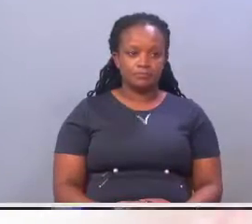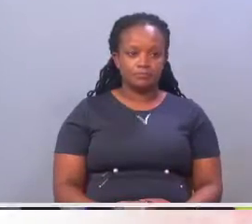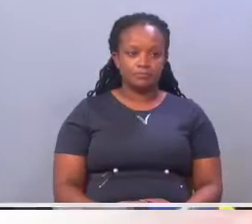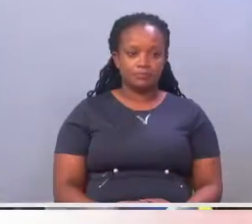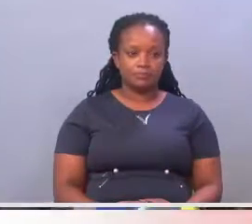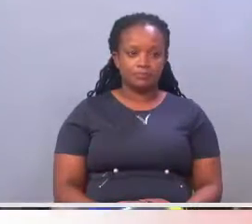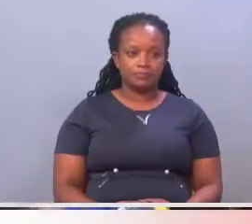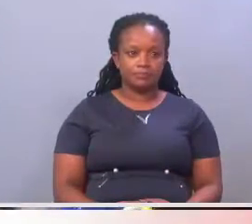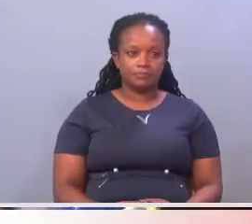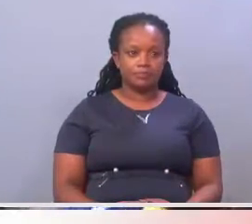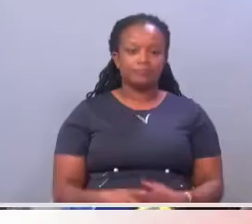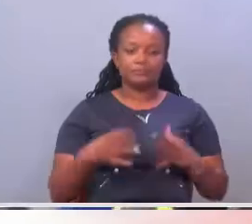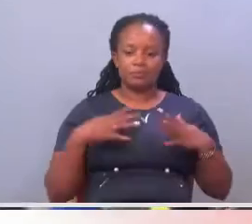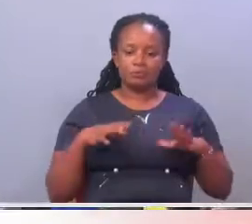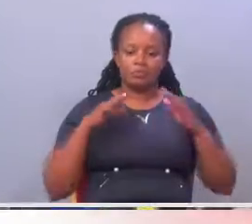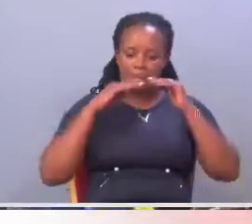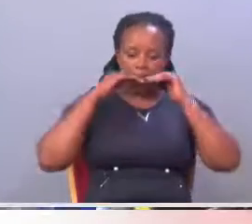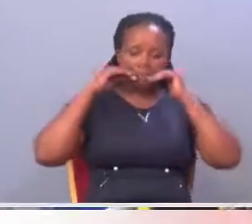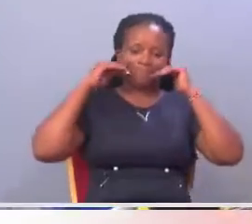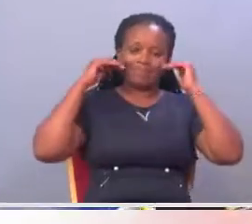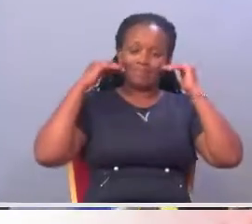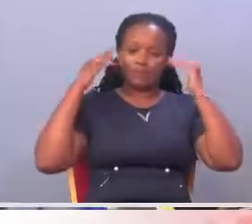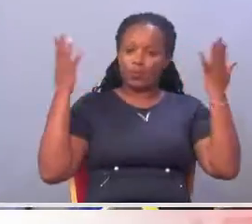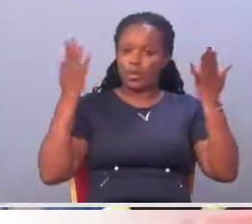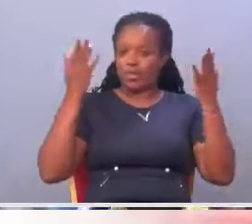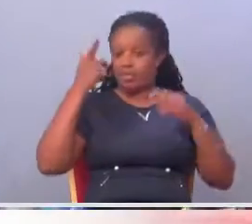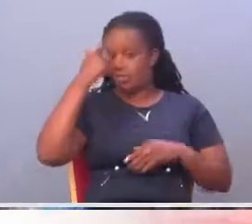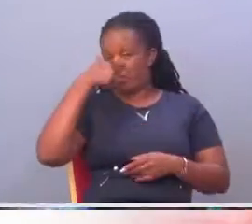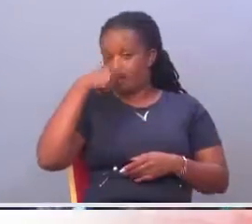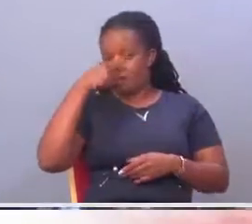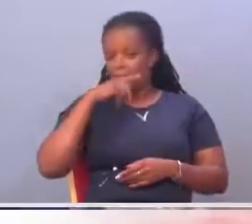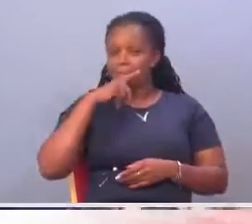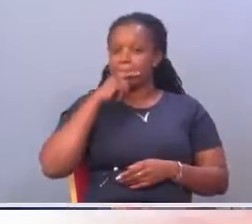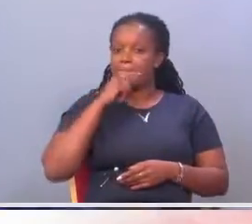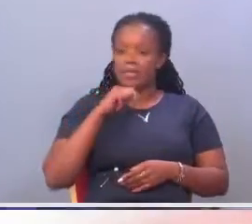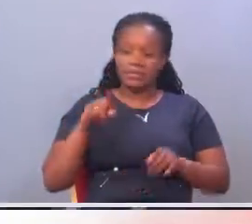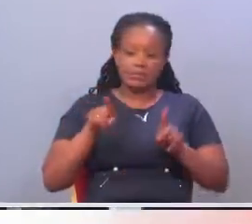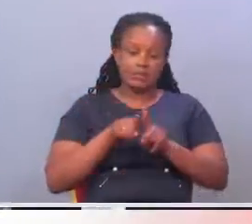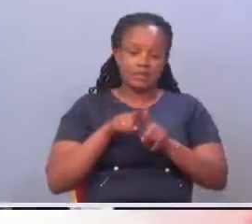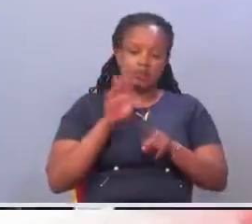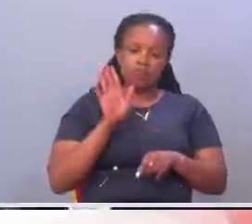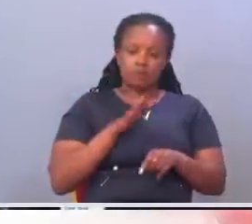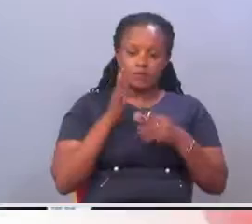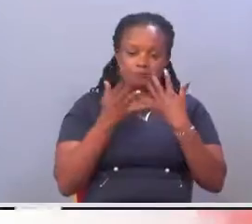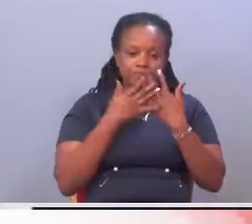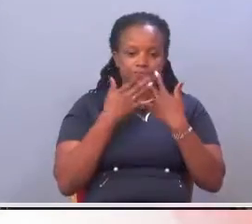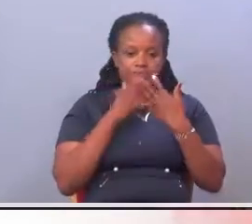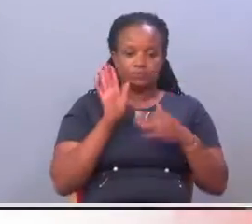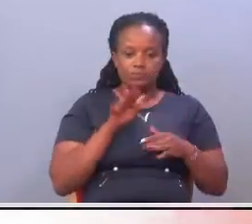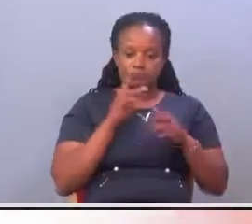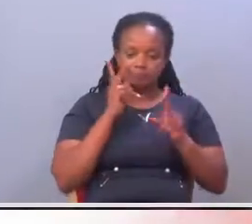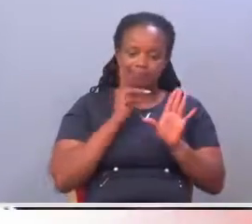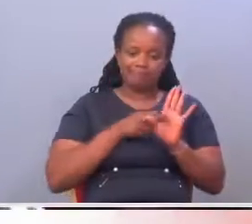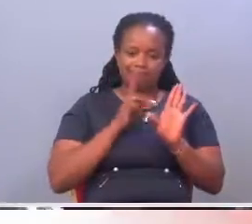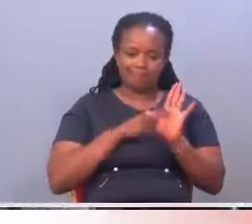It was all smiles and laughter at the Thika Men and Women Prison as inmates participated in a beauty contest and other forms